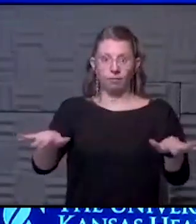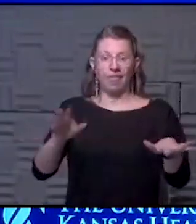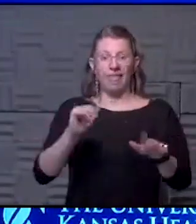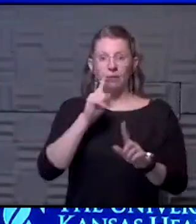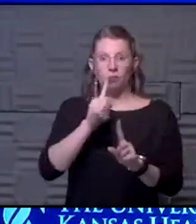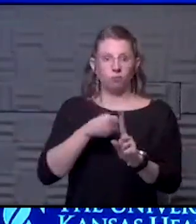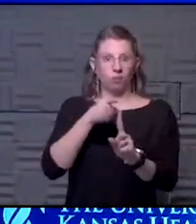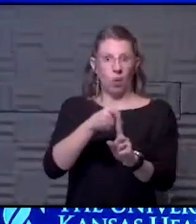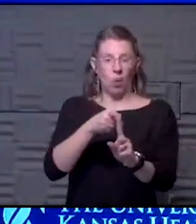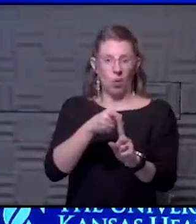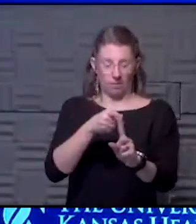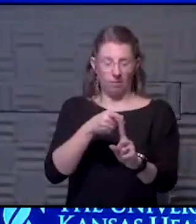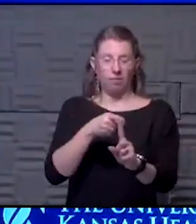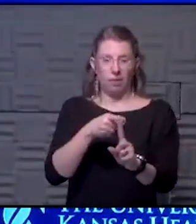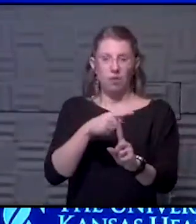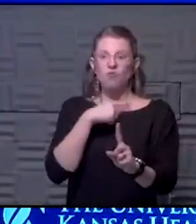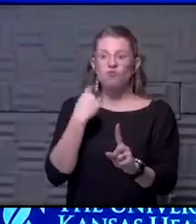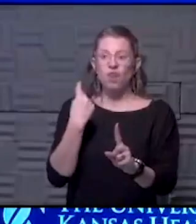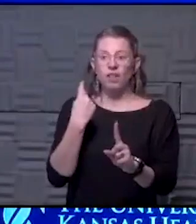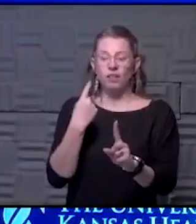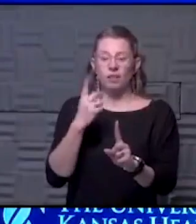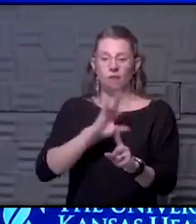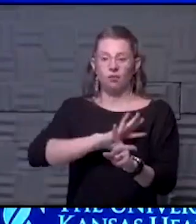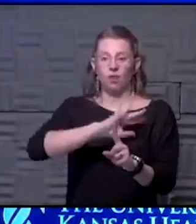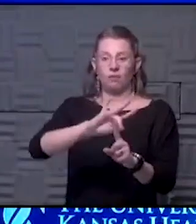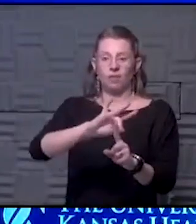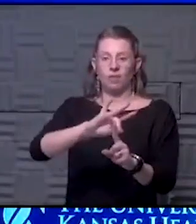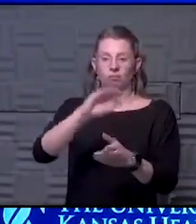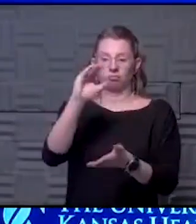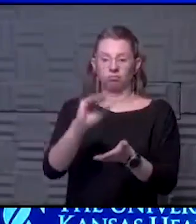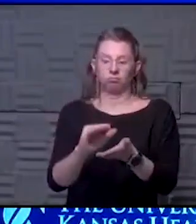goal. We want to drop that risk of transmission